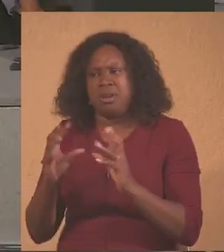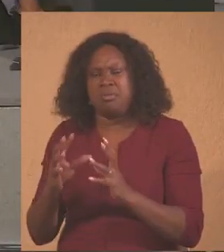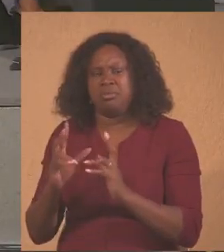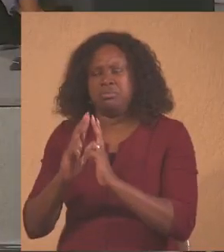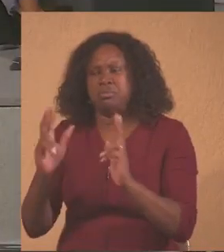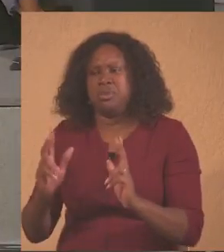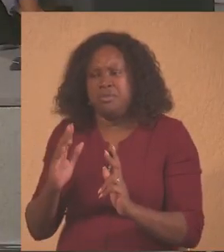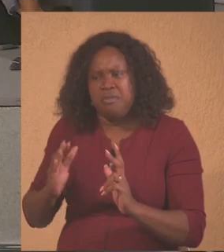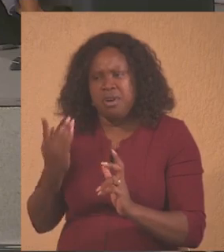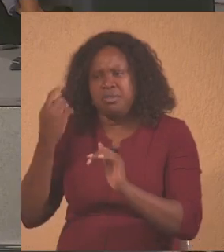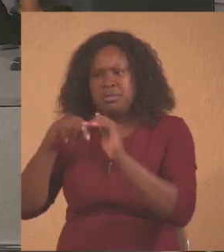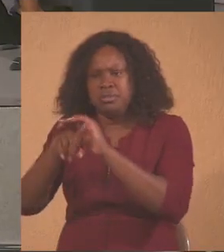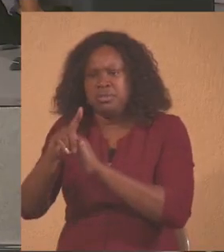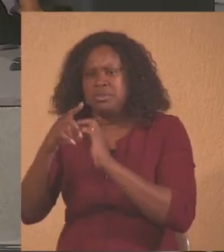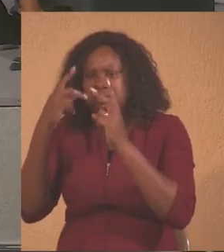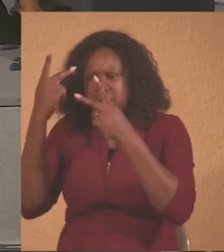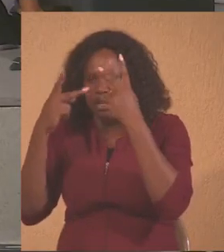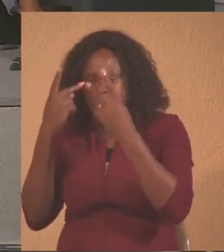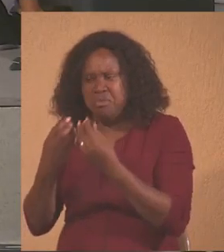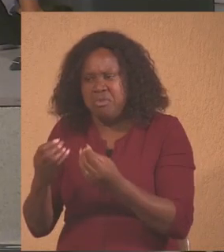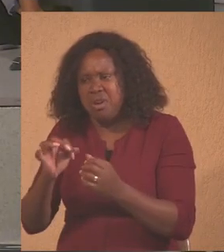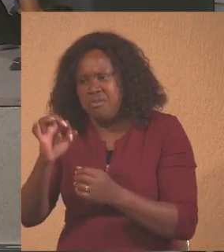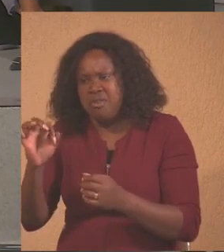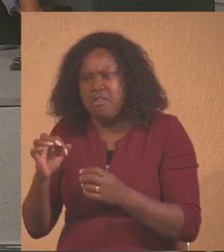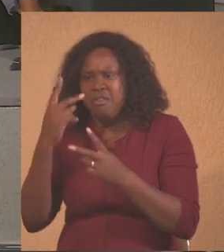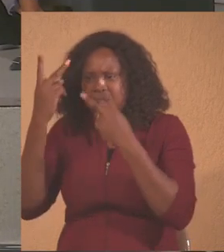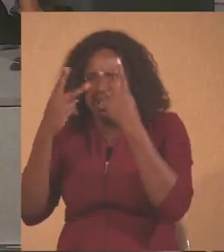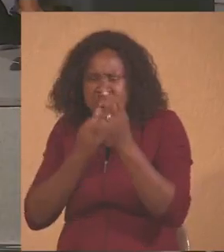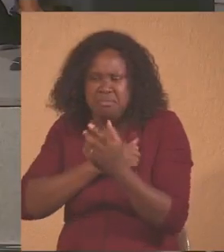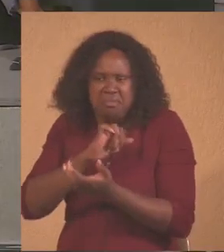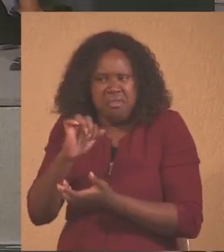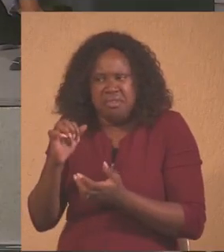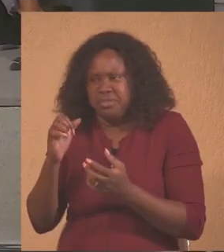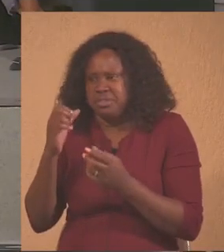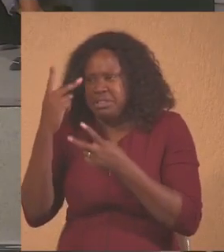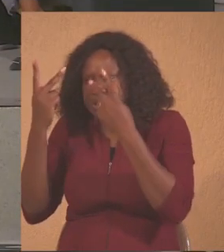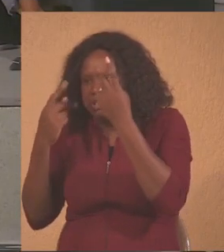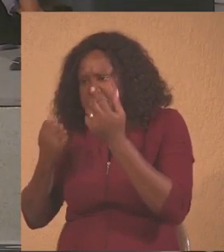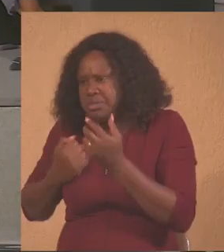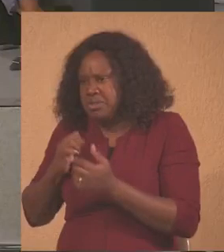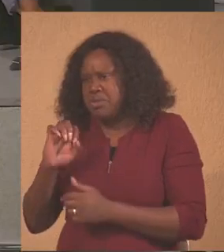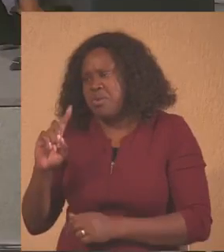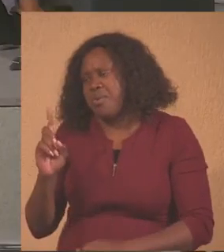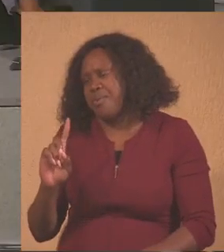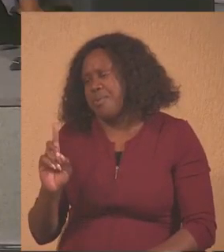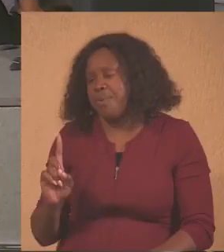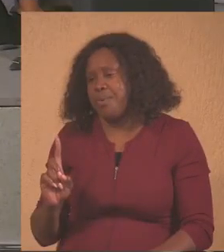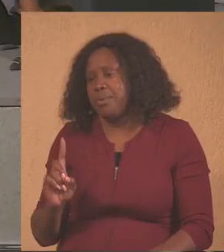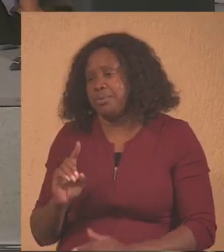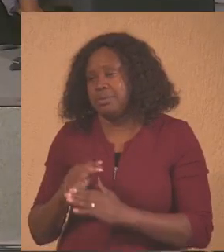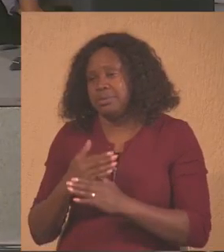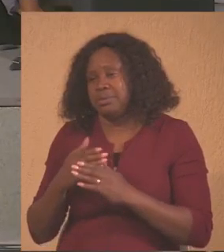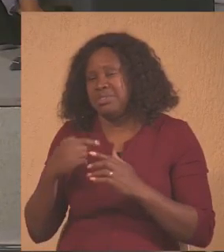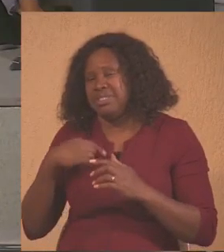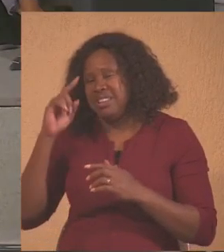go and see the child, and see the mother, and see the father, because I think education on this